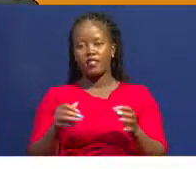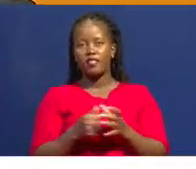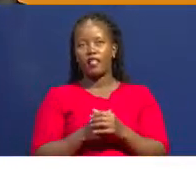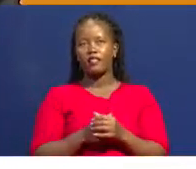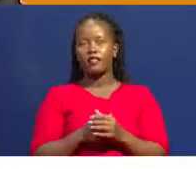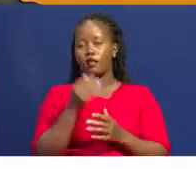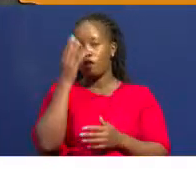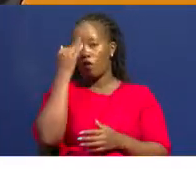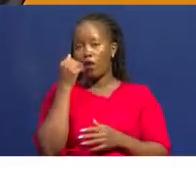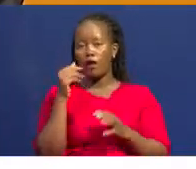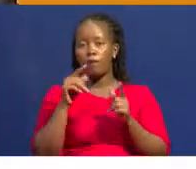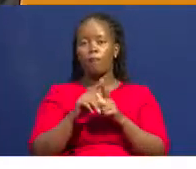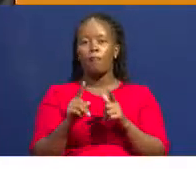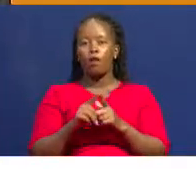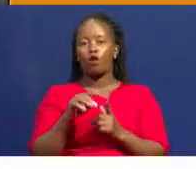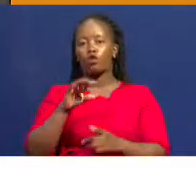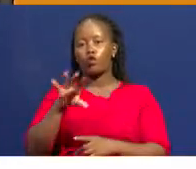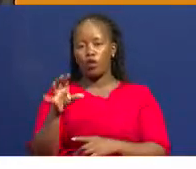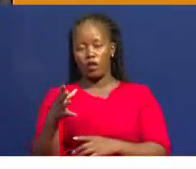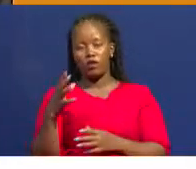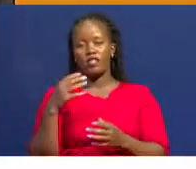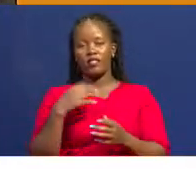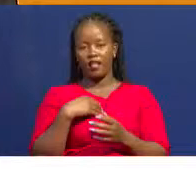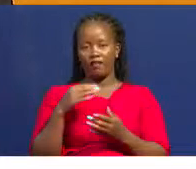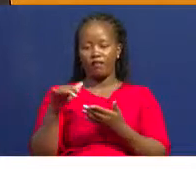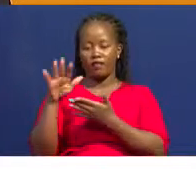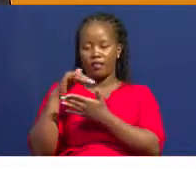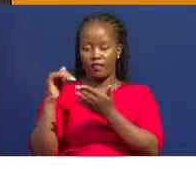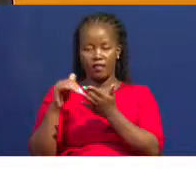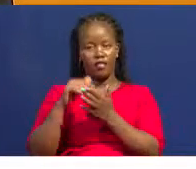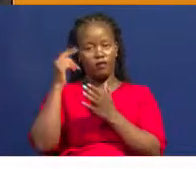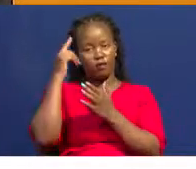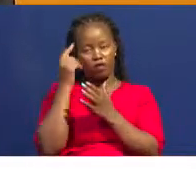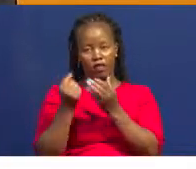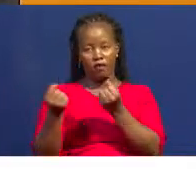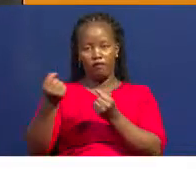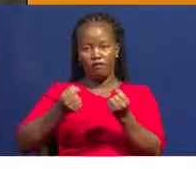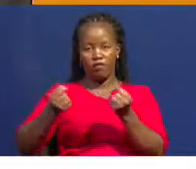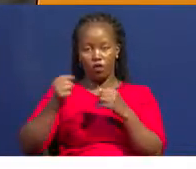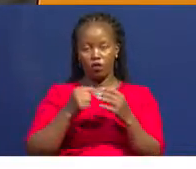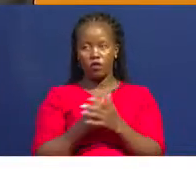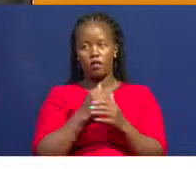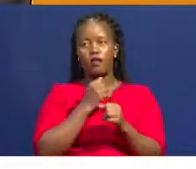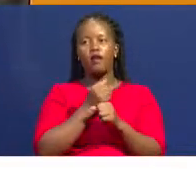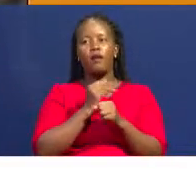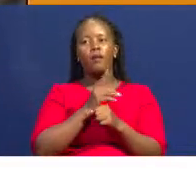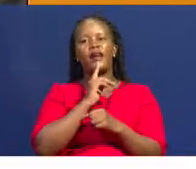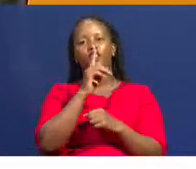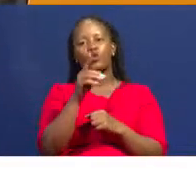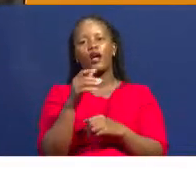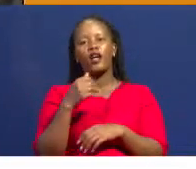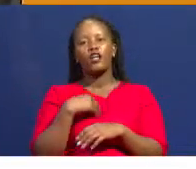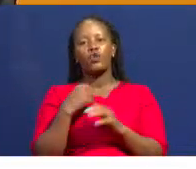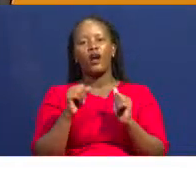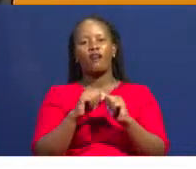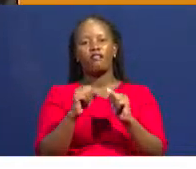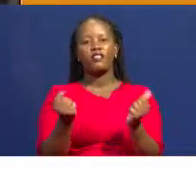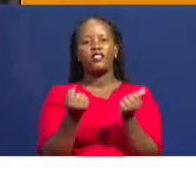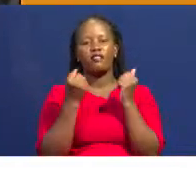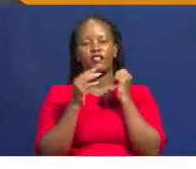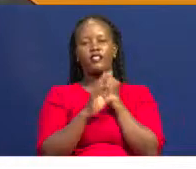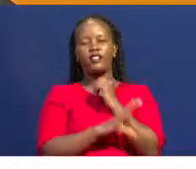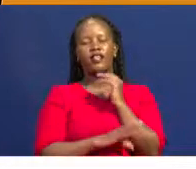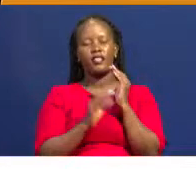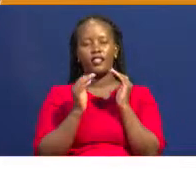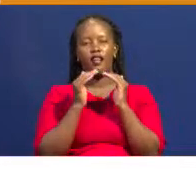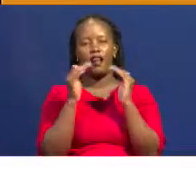even designate stages for taxis. So we work together to ensure that safety is also maintained at the country level.